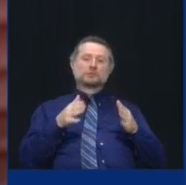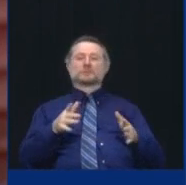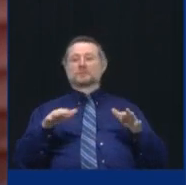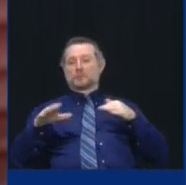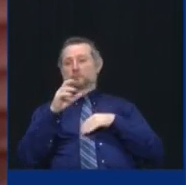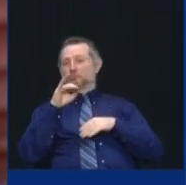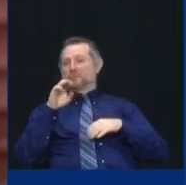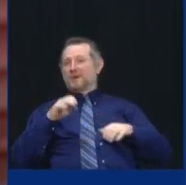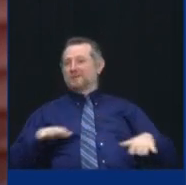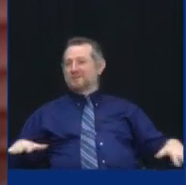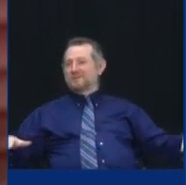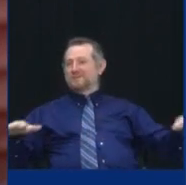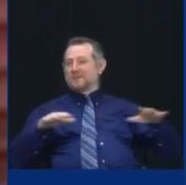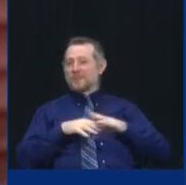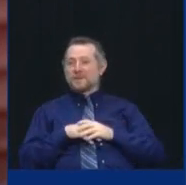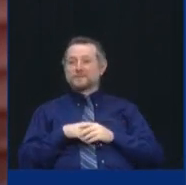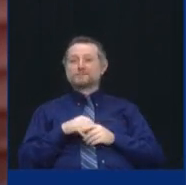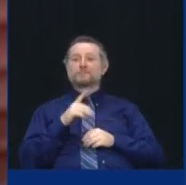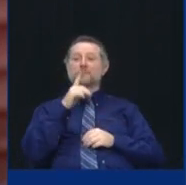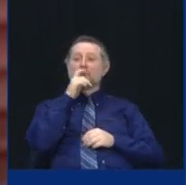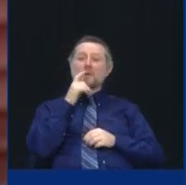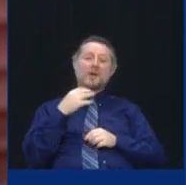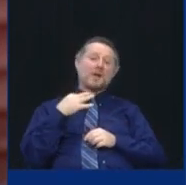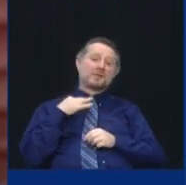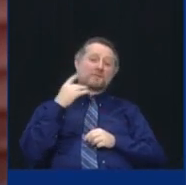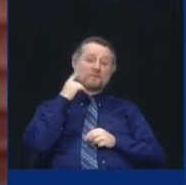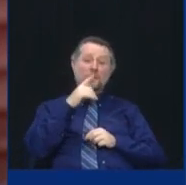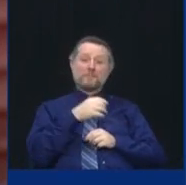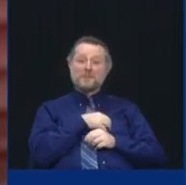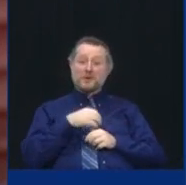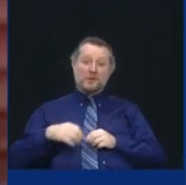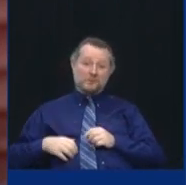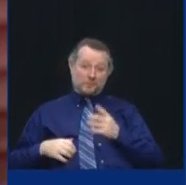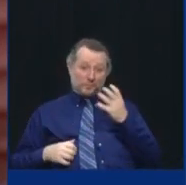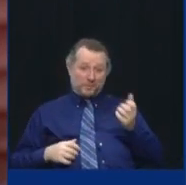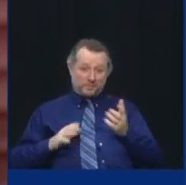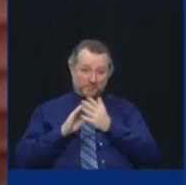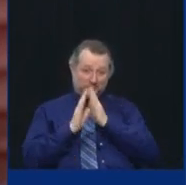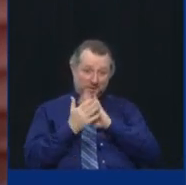That's why I say to these mayoral candidates, you want to be mayor of New York?